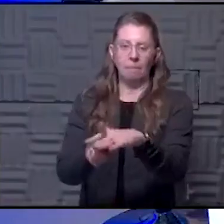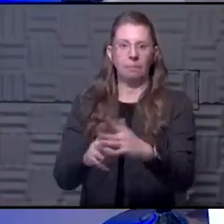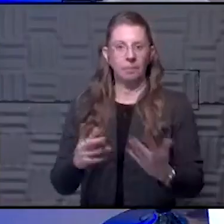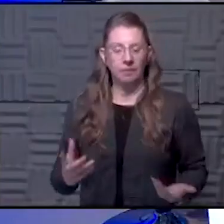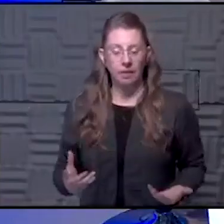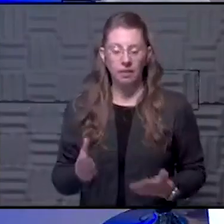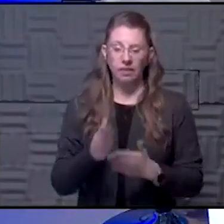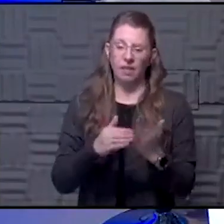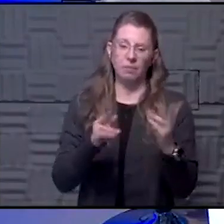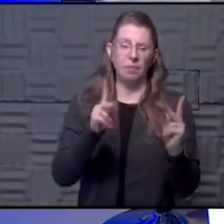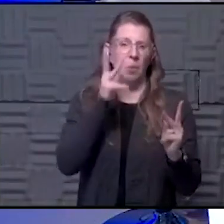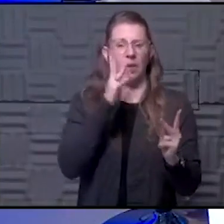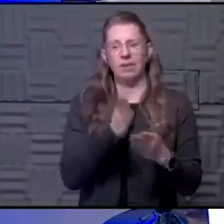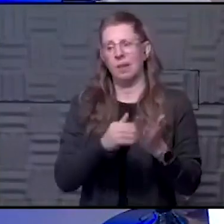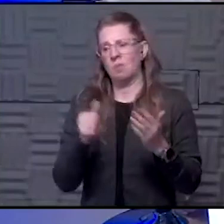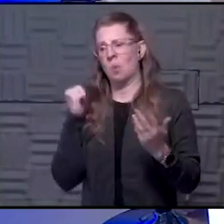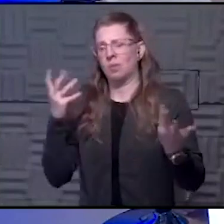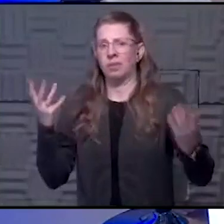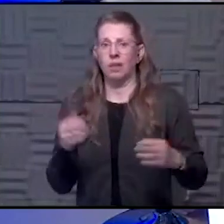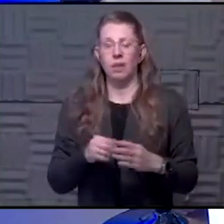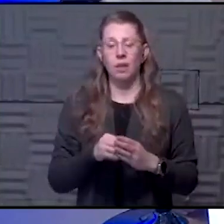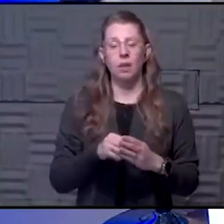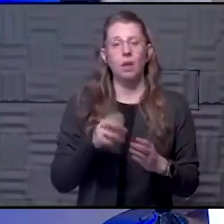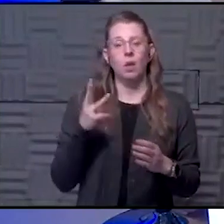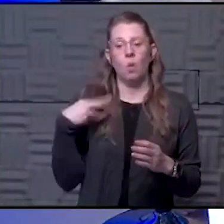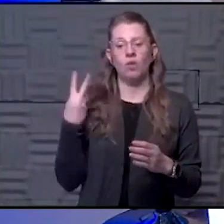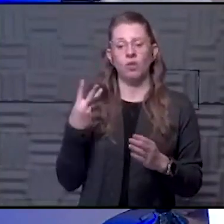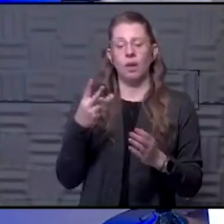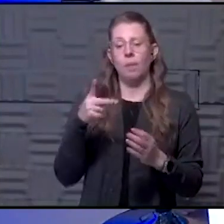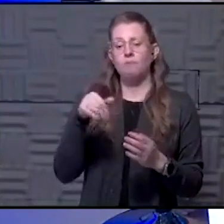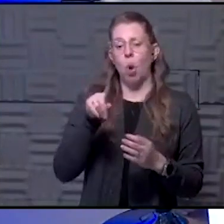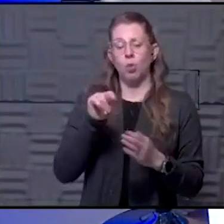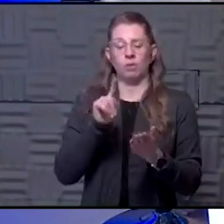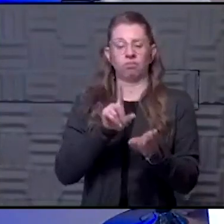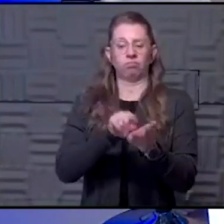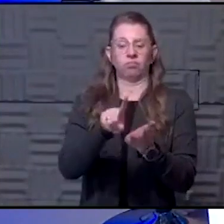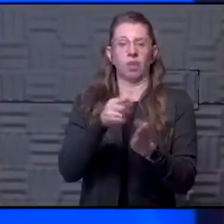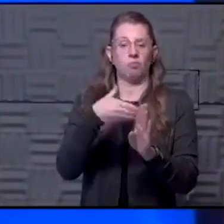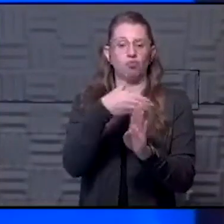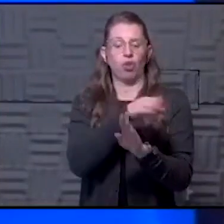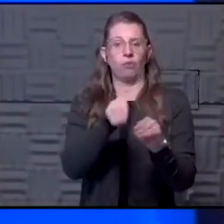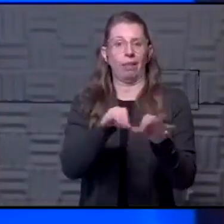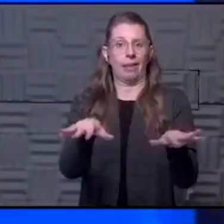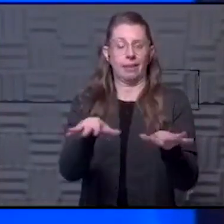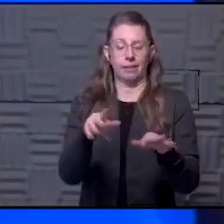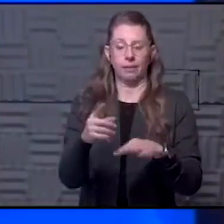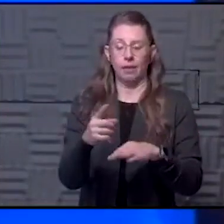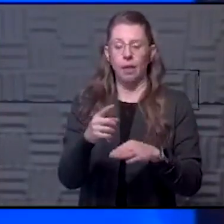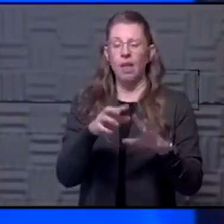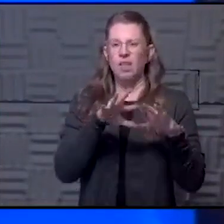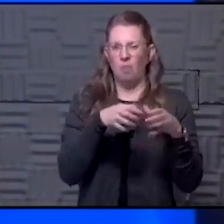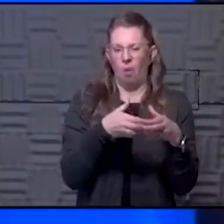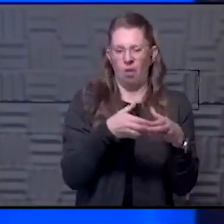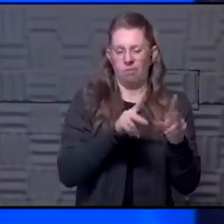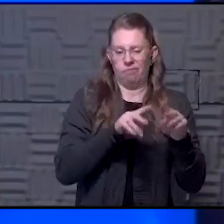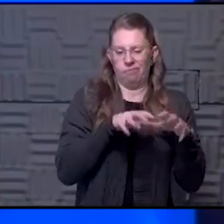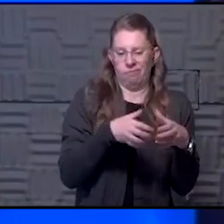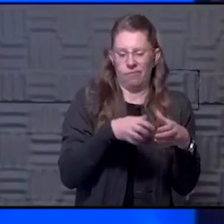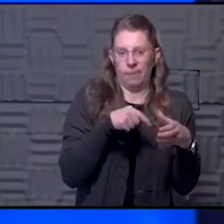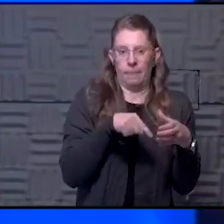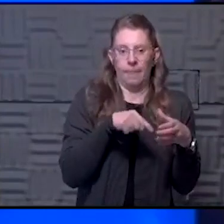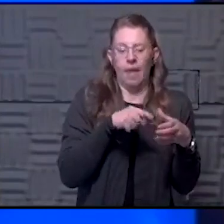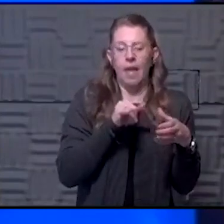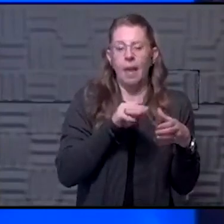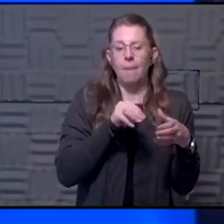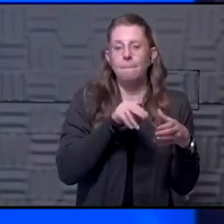may and some people won't. You know, the Washington Post reported on a pre-release date. They didn't even say whether there was a small number of patients where they looked at the immune